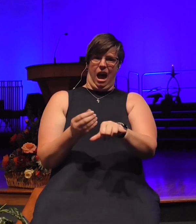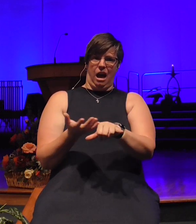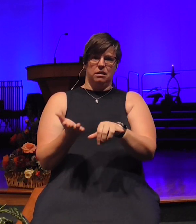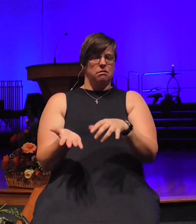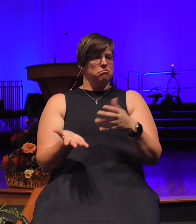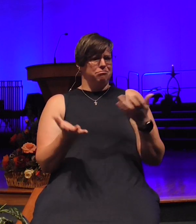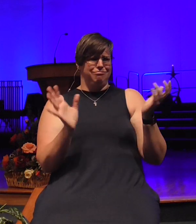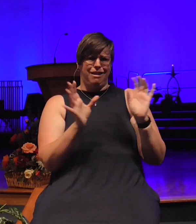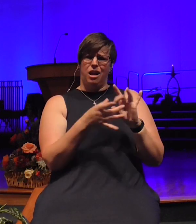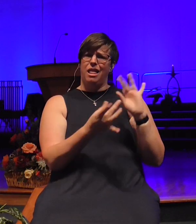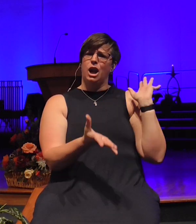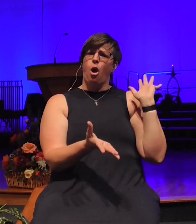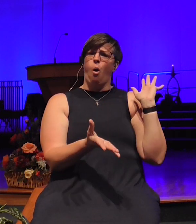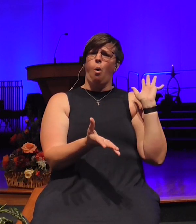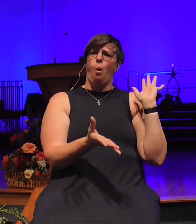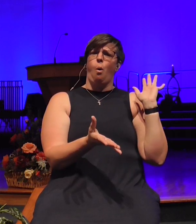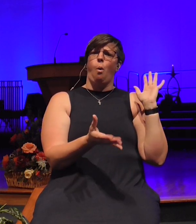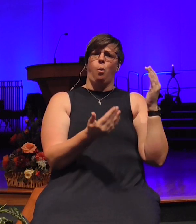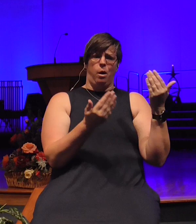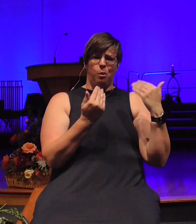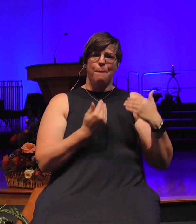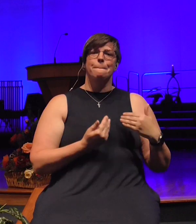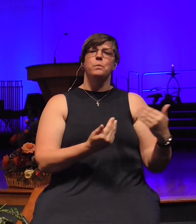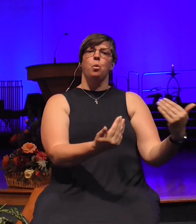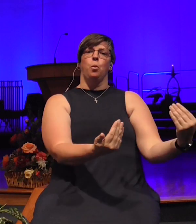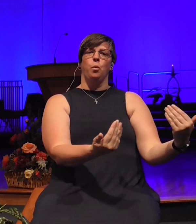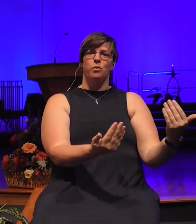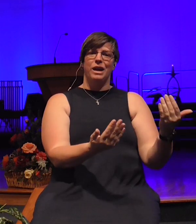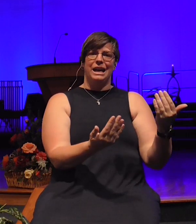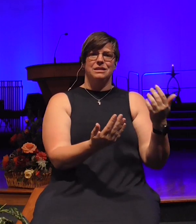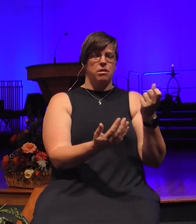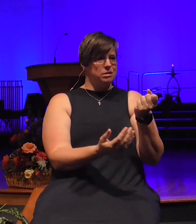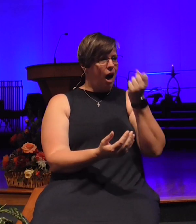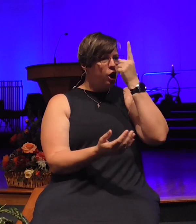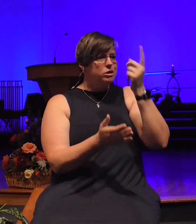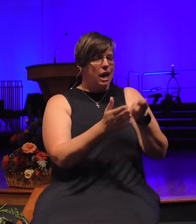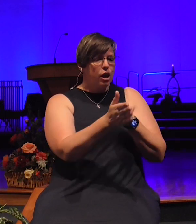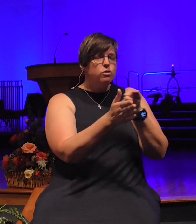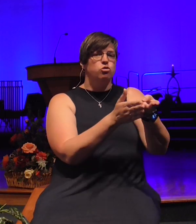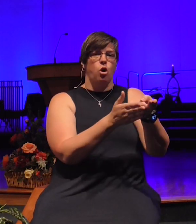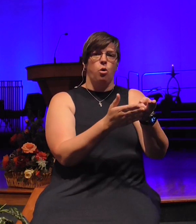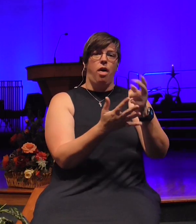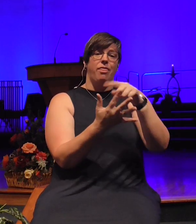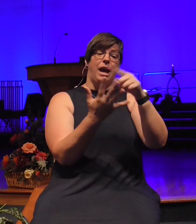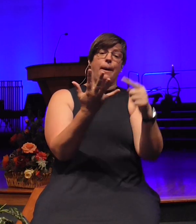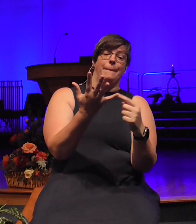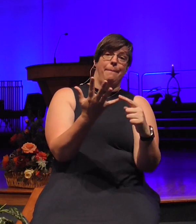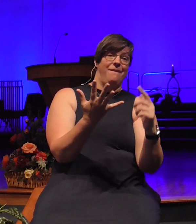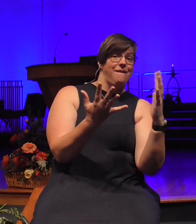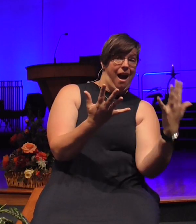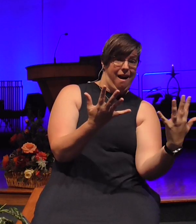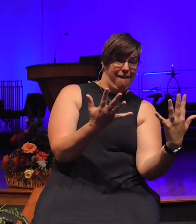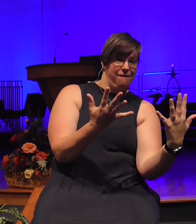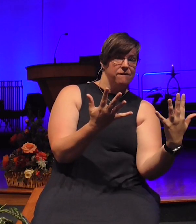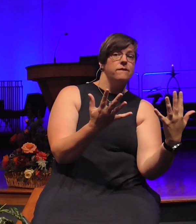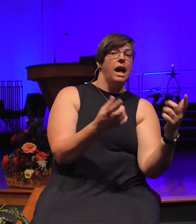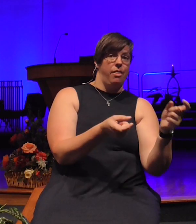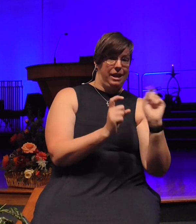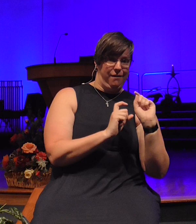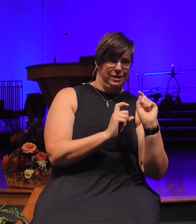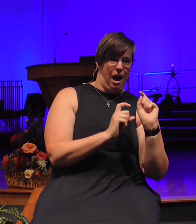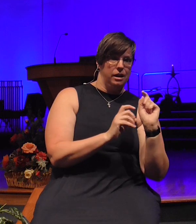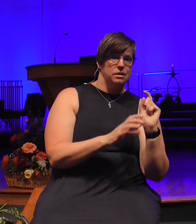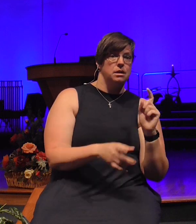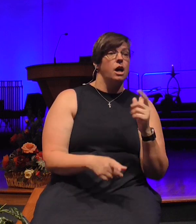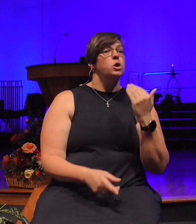it. And when you let it go, you move into this greater understanding of truth that Commandment 5 of the Beatles